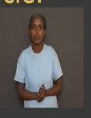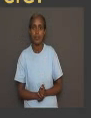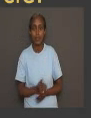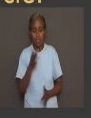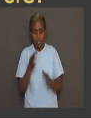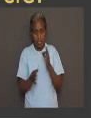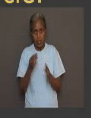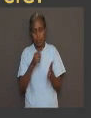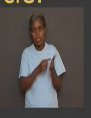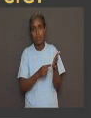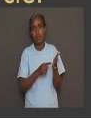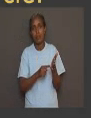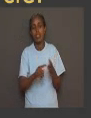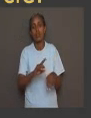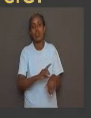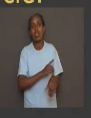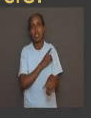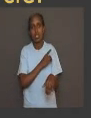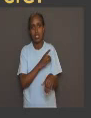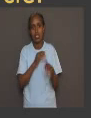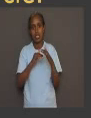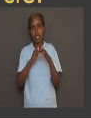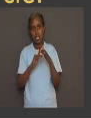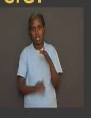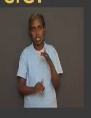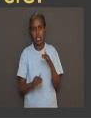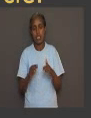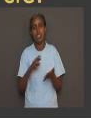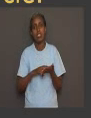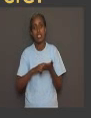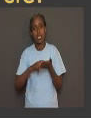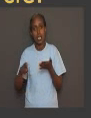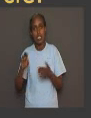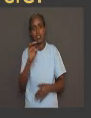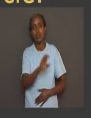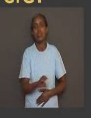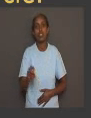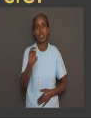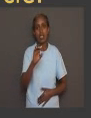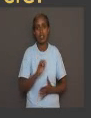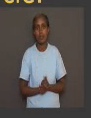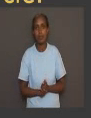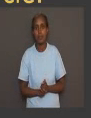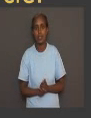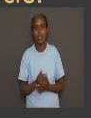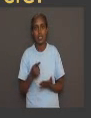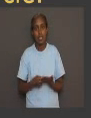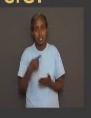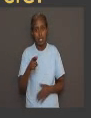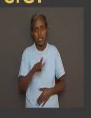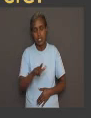If the perpendicular distance is less than the radius of the circle, then the